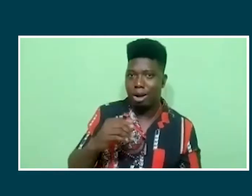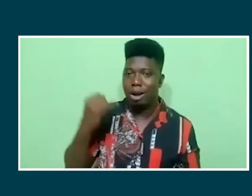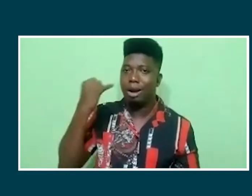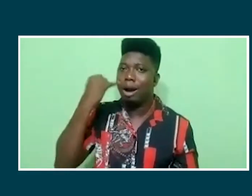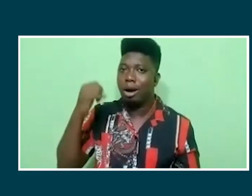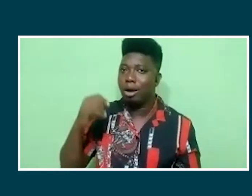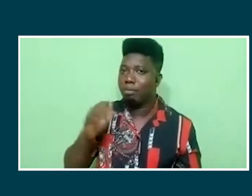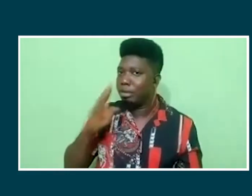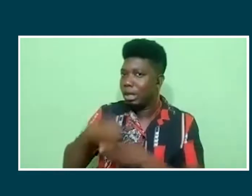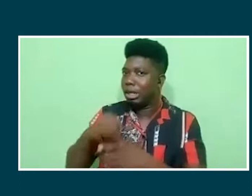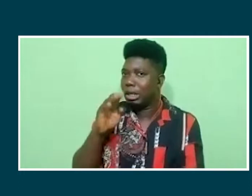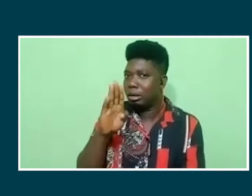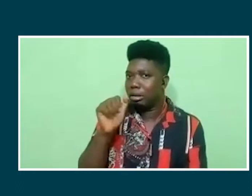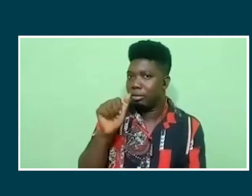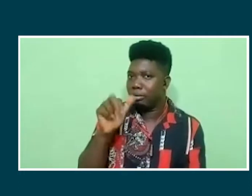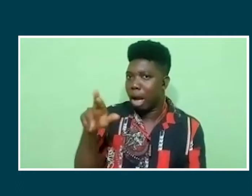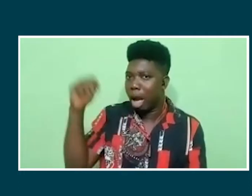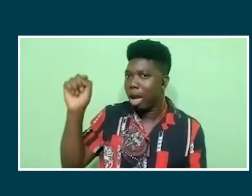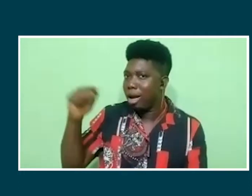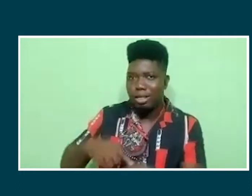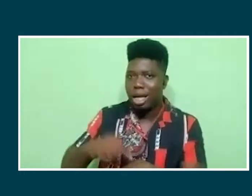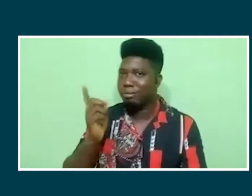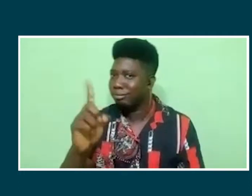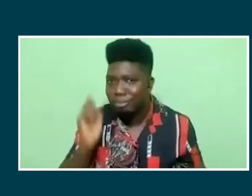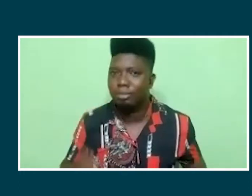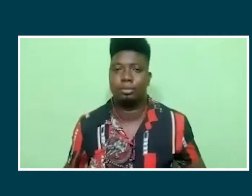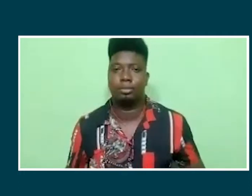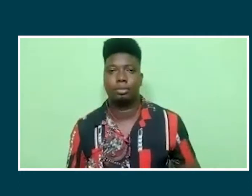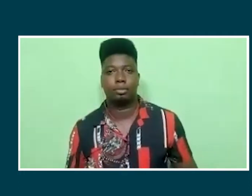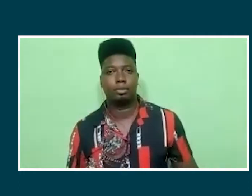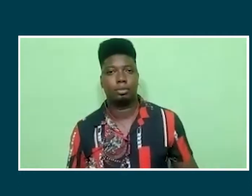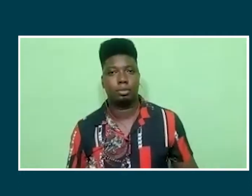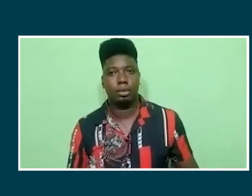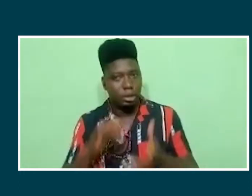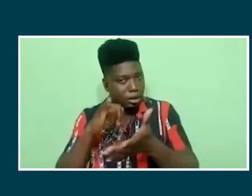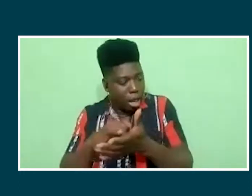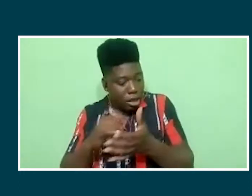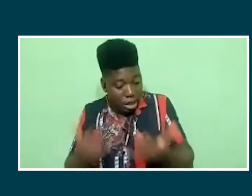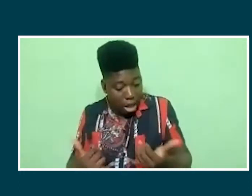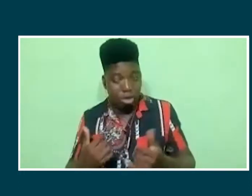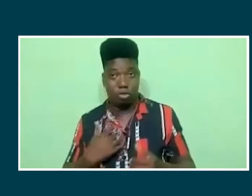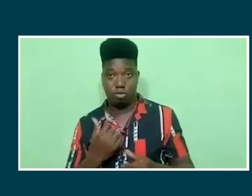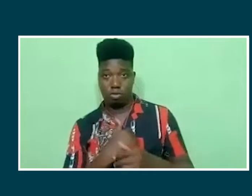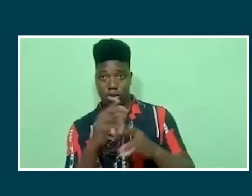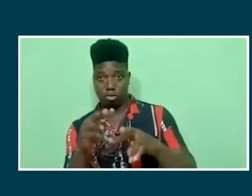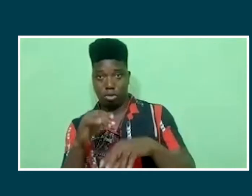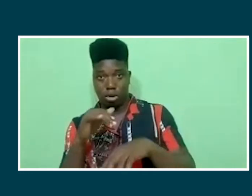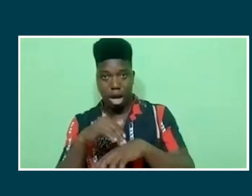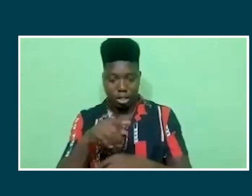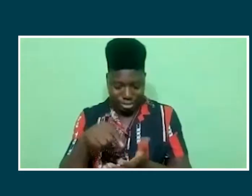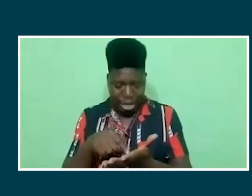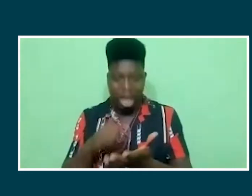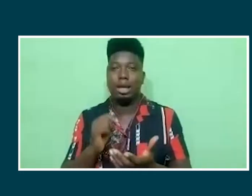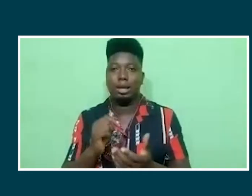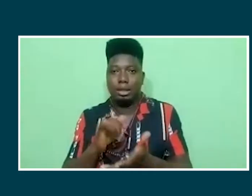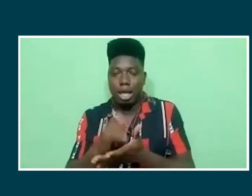authority to rape a woman who has come to drink beer. So now when you look at all those things, because we've not shown men a